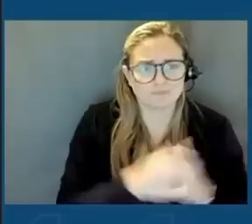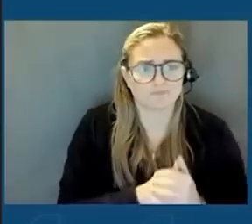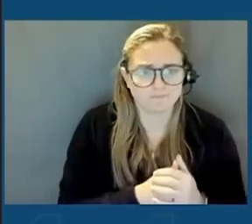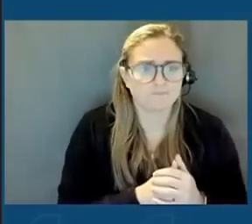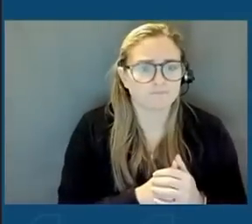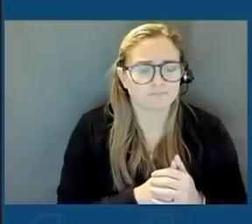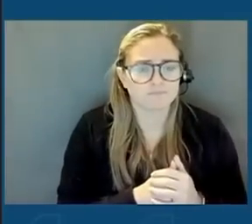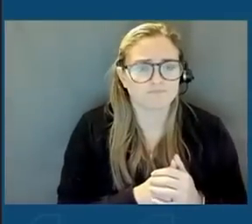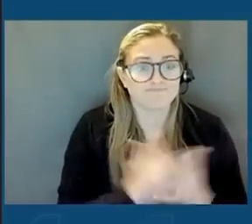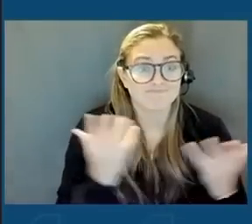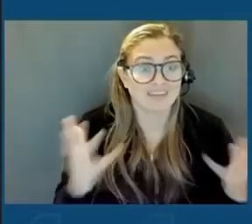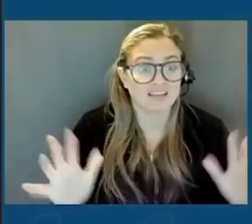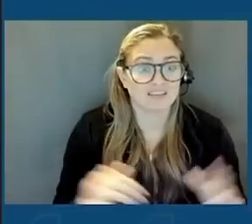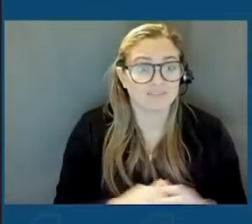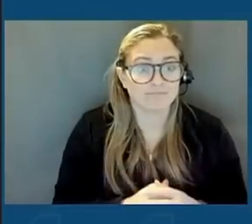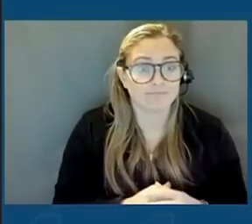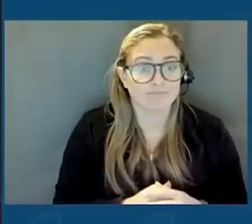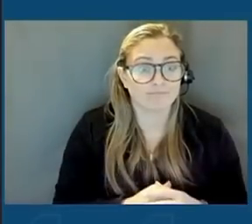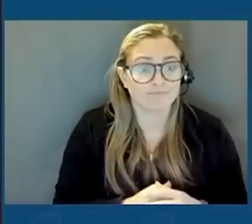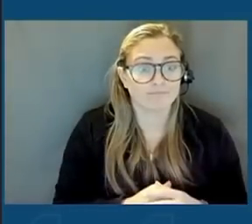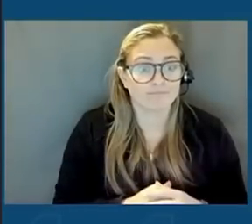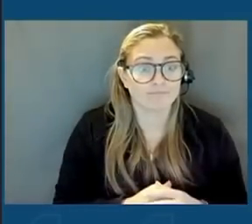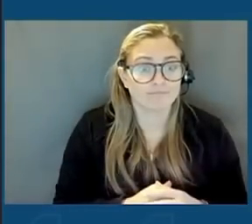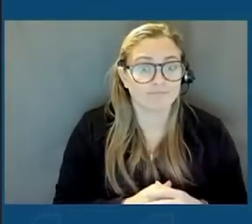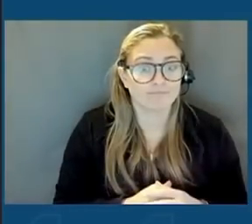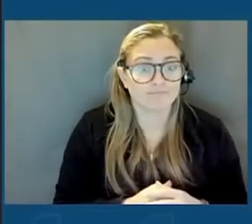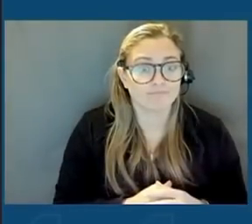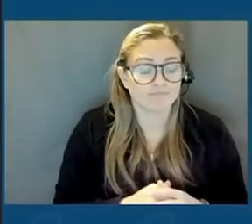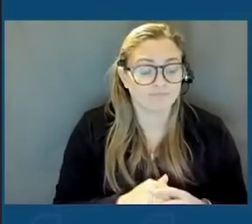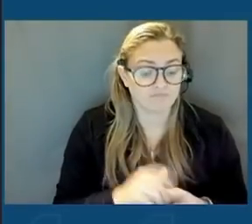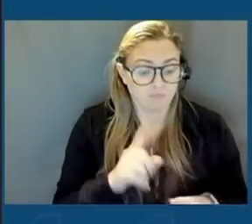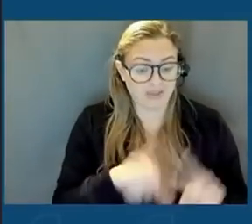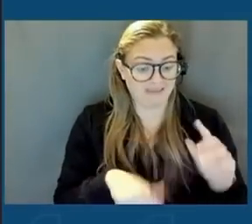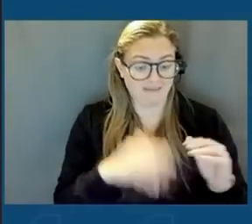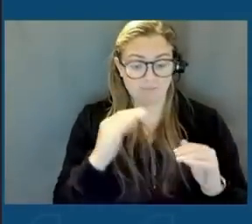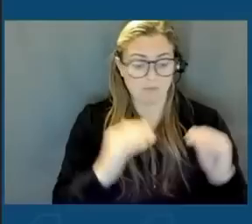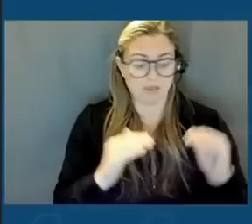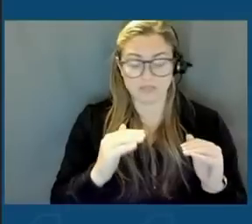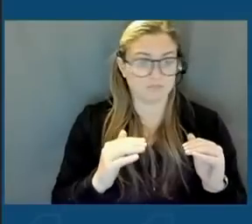That's it. No longer can we strike the balance.